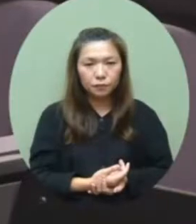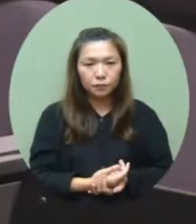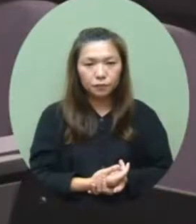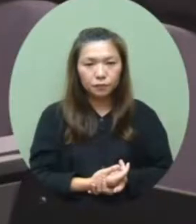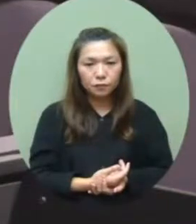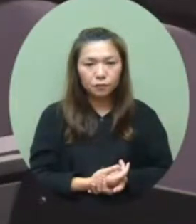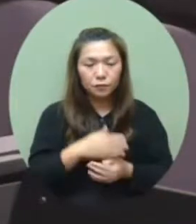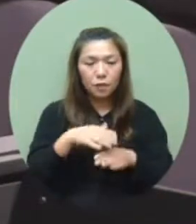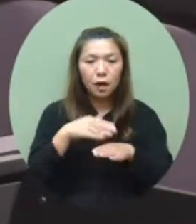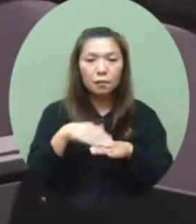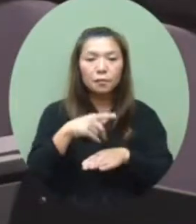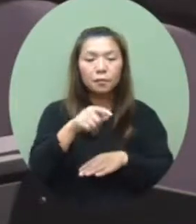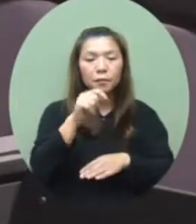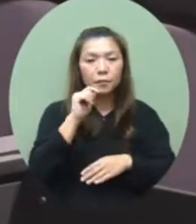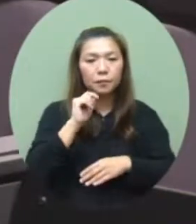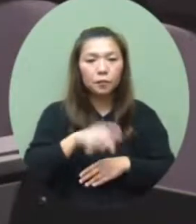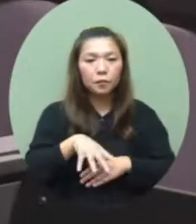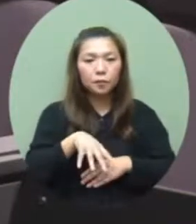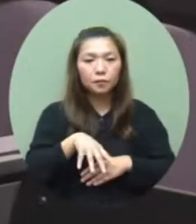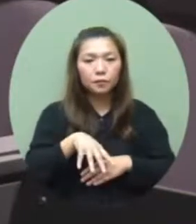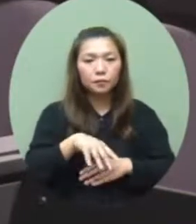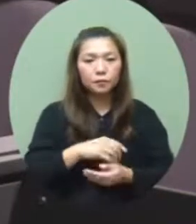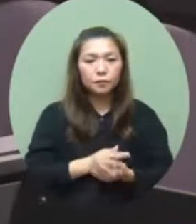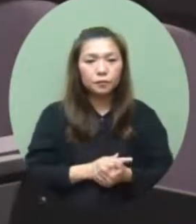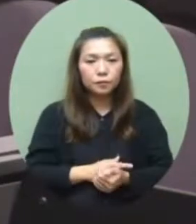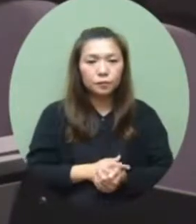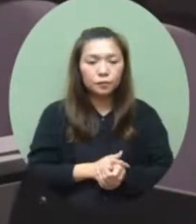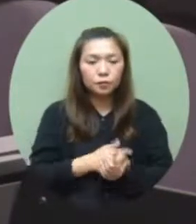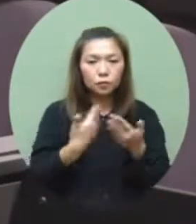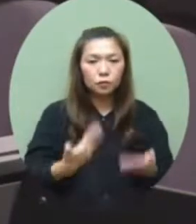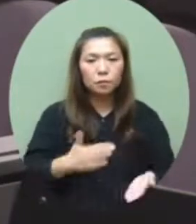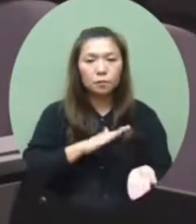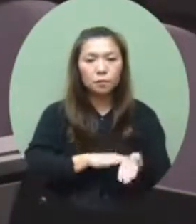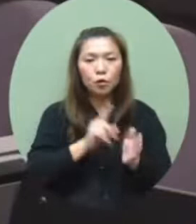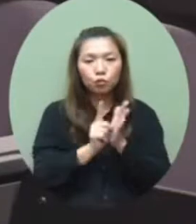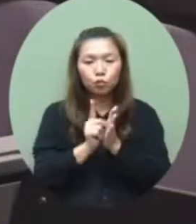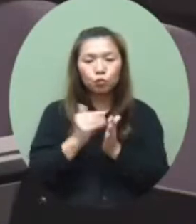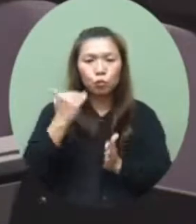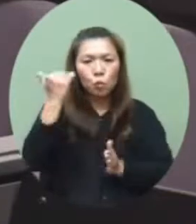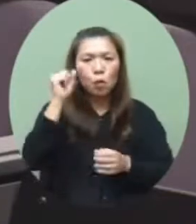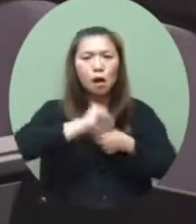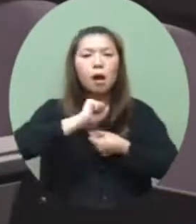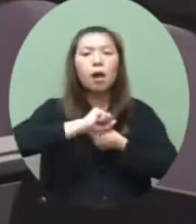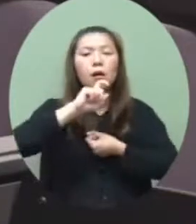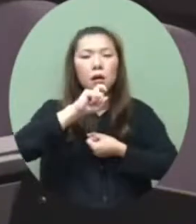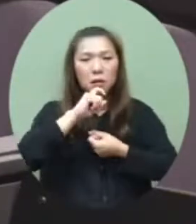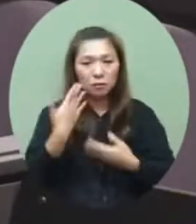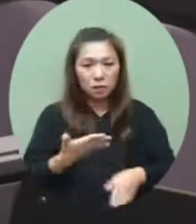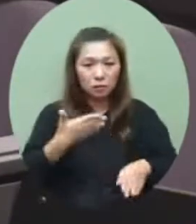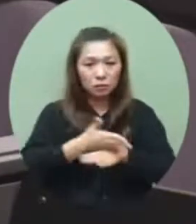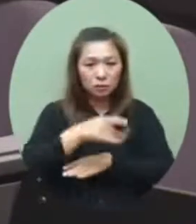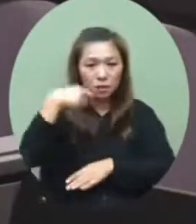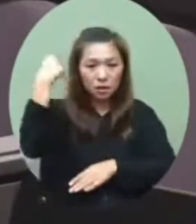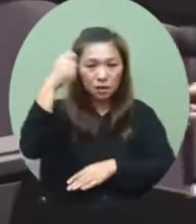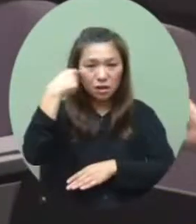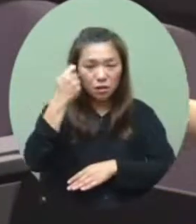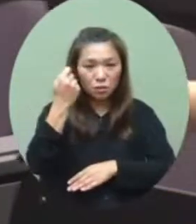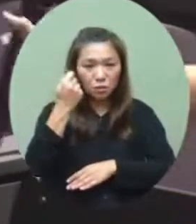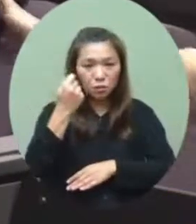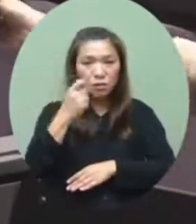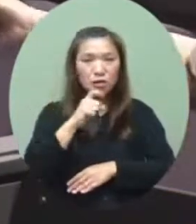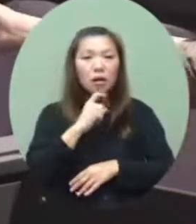does it mean it poses more risk to the society and the government should further tighten the social distancing measures? Thank